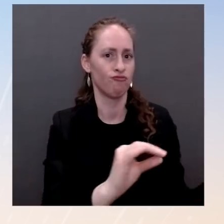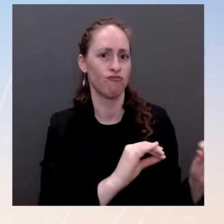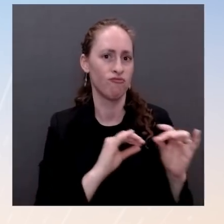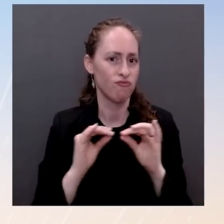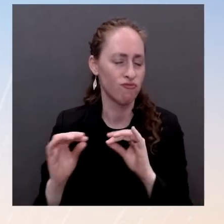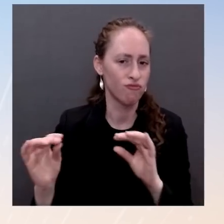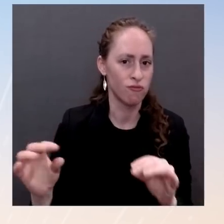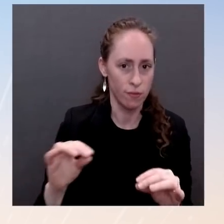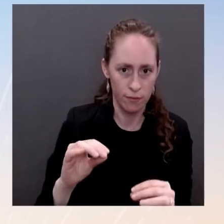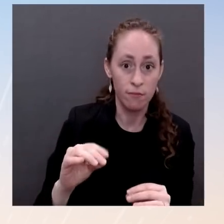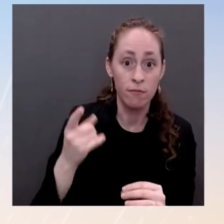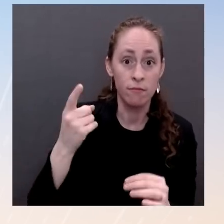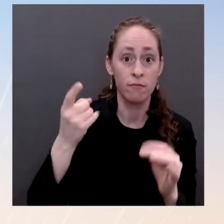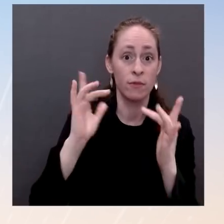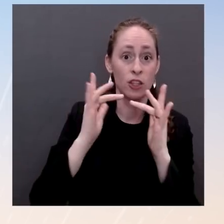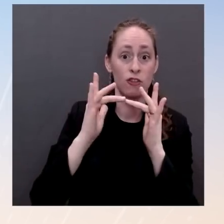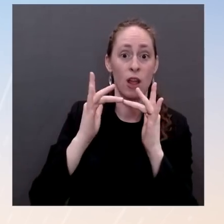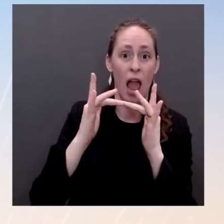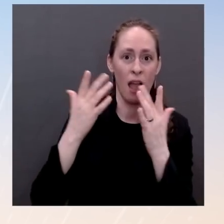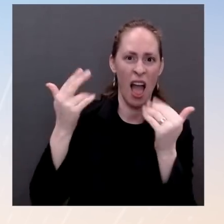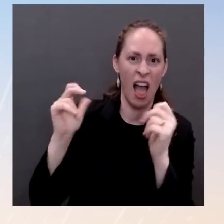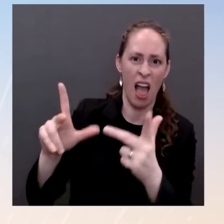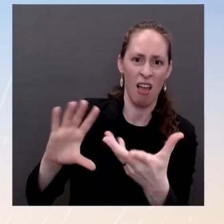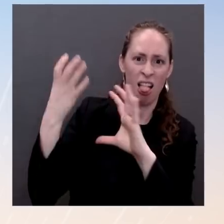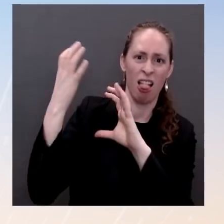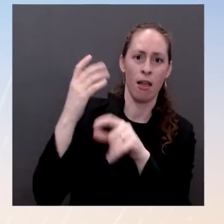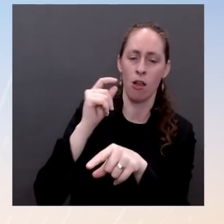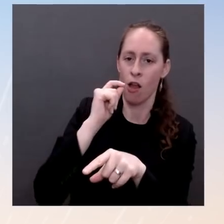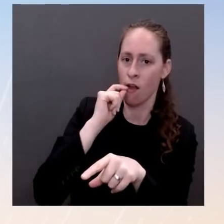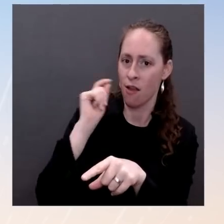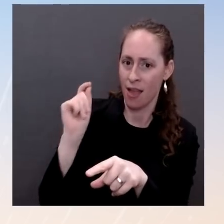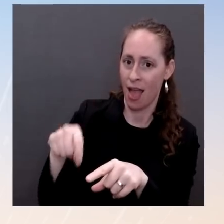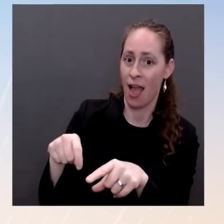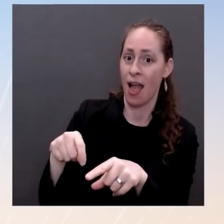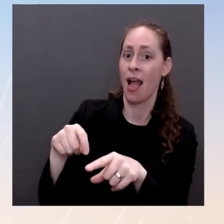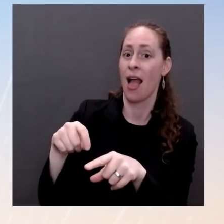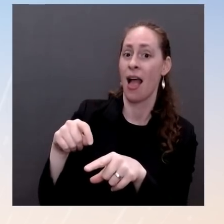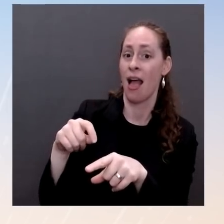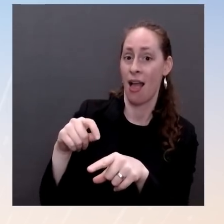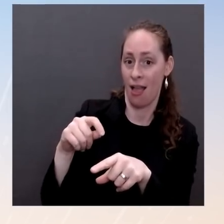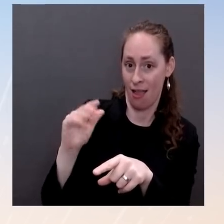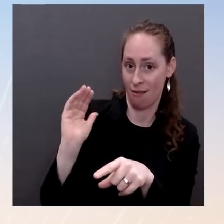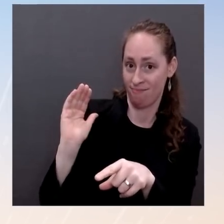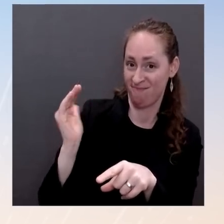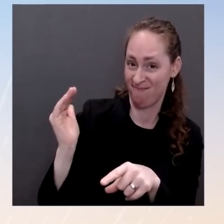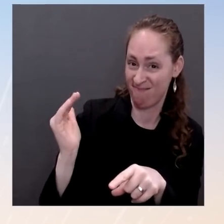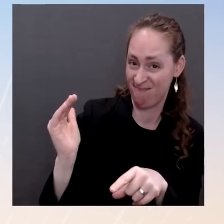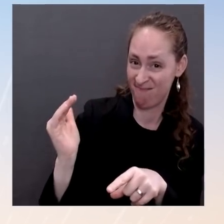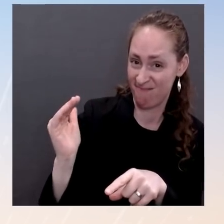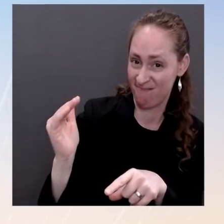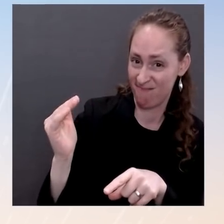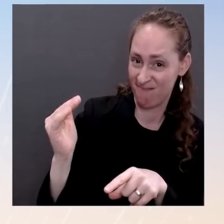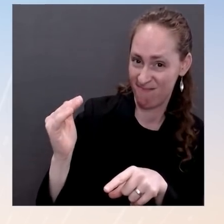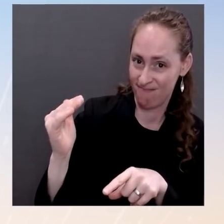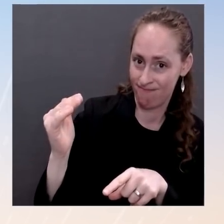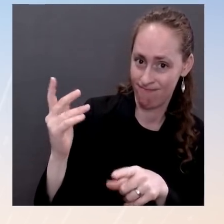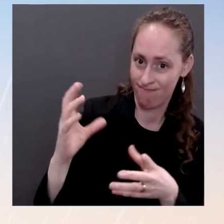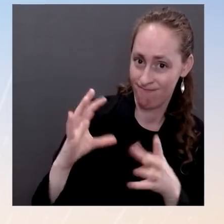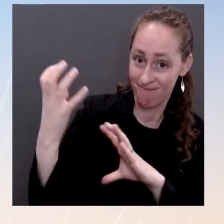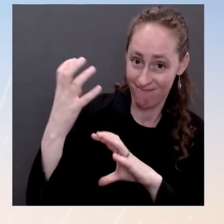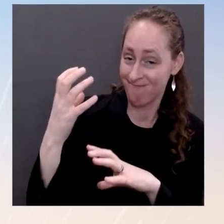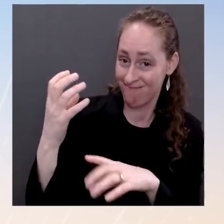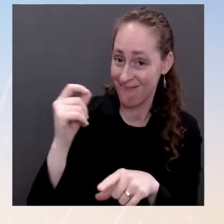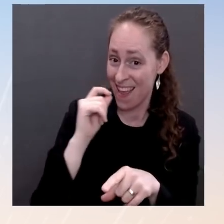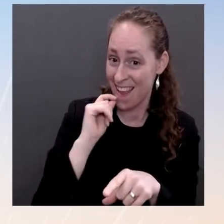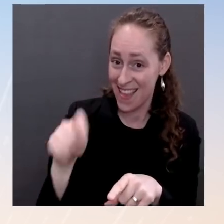today, or is, I guess how I should phrase it is there work being done quickly to figure out if Russia is behind what